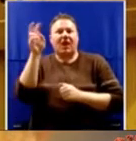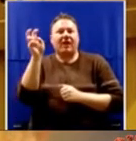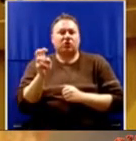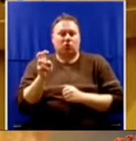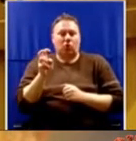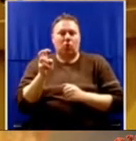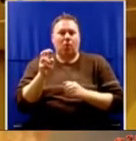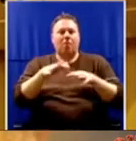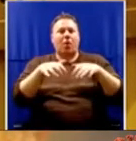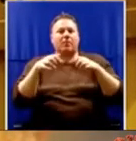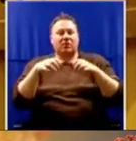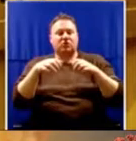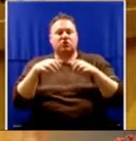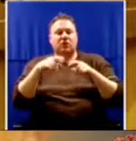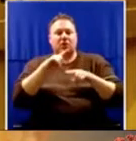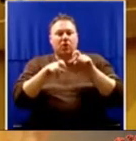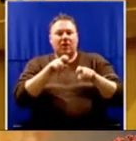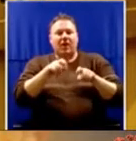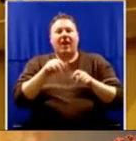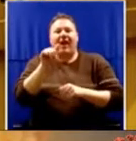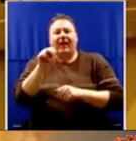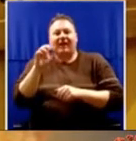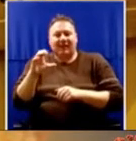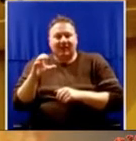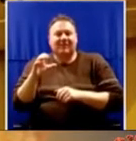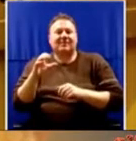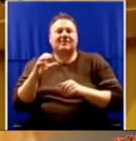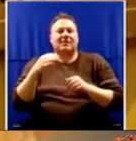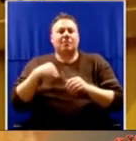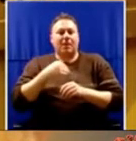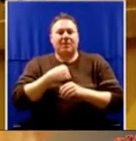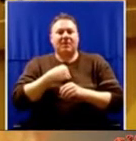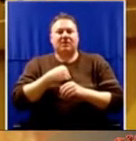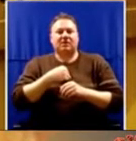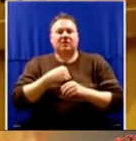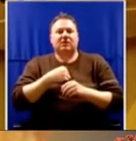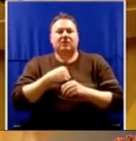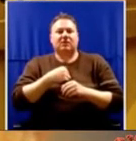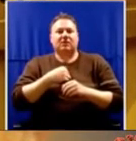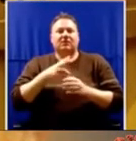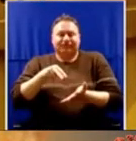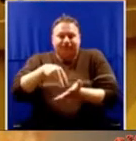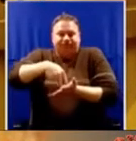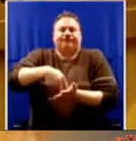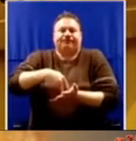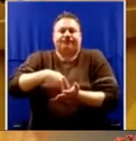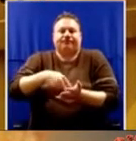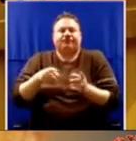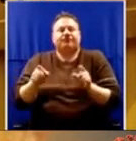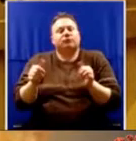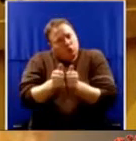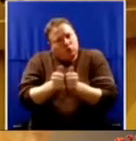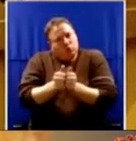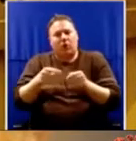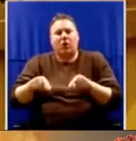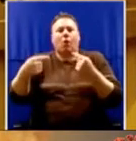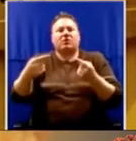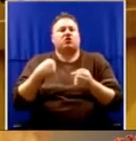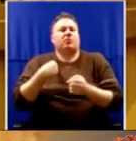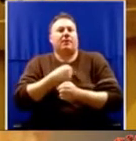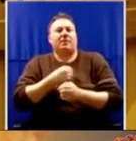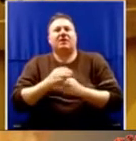brave souls from the ANC, such as the Honourable Dorothy Ranto and others, taking a stand with opposition members. So yes,